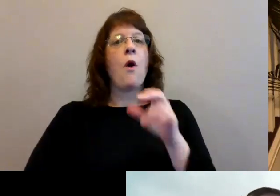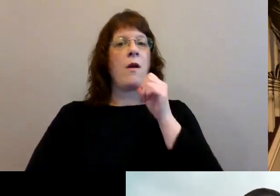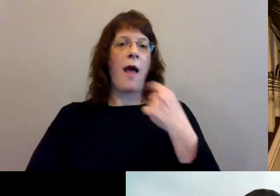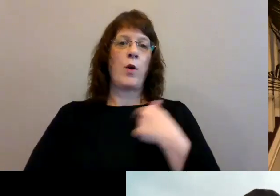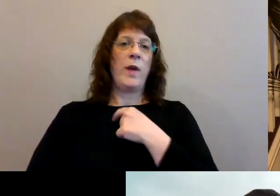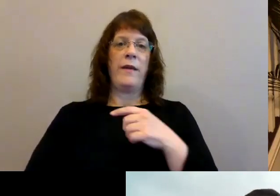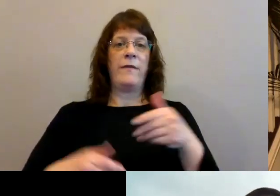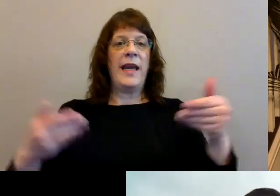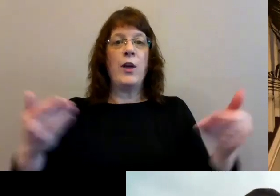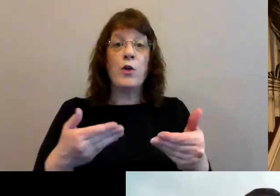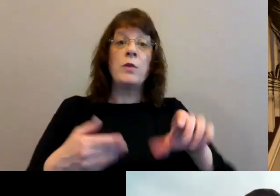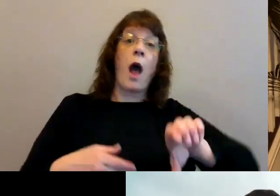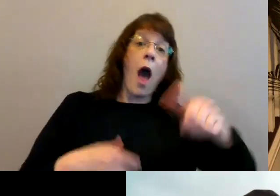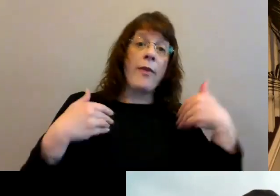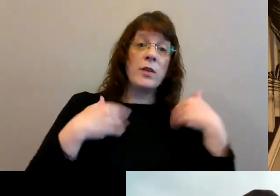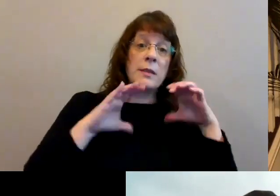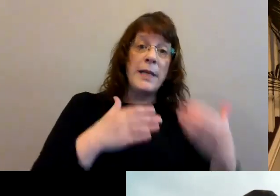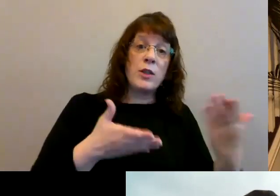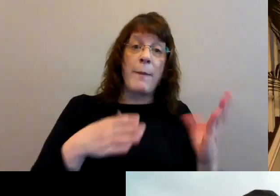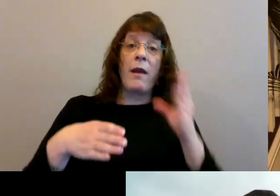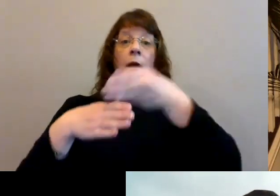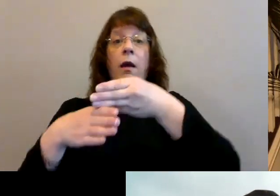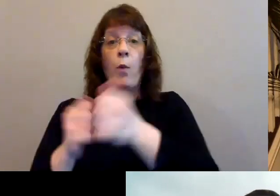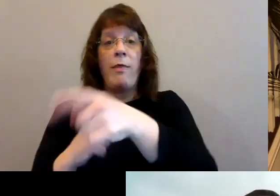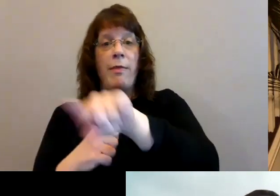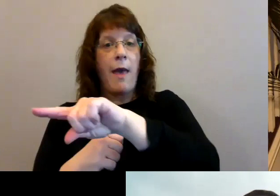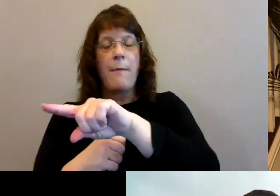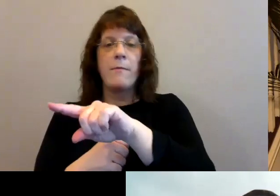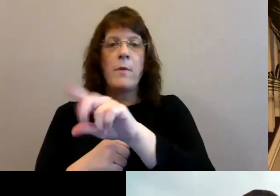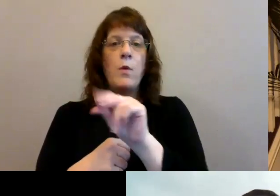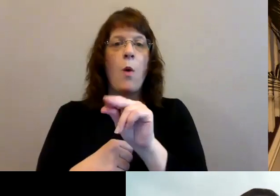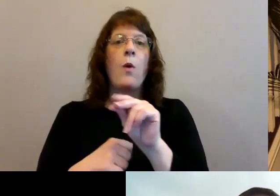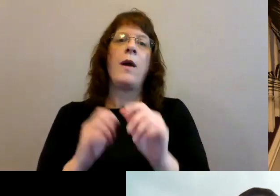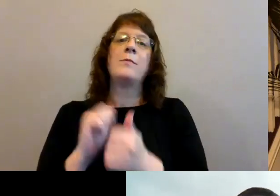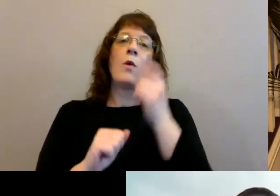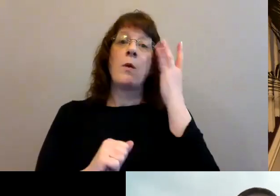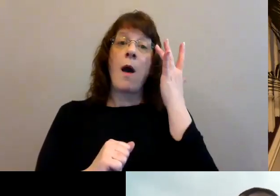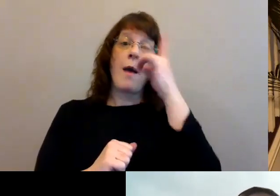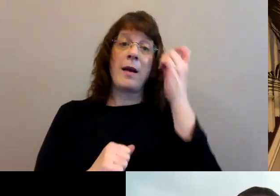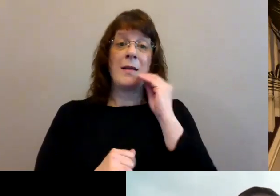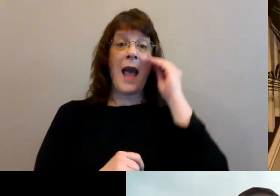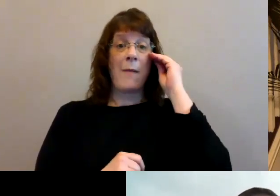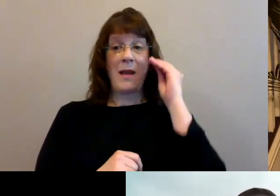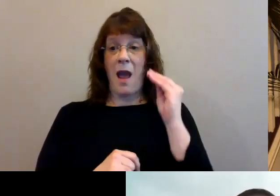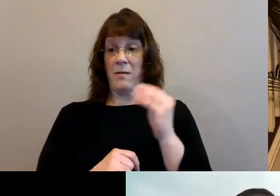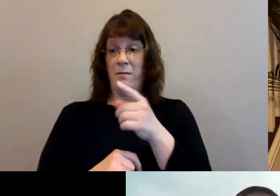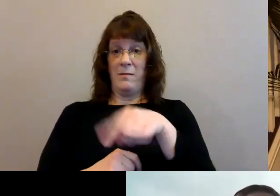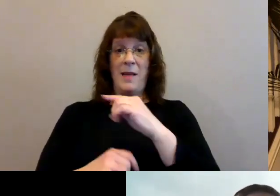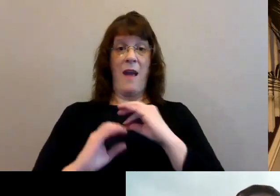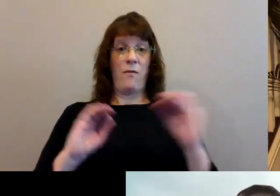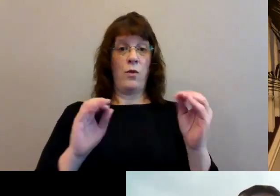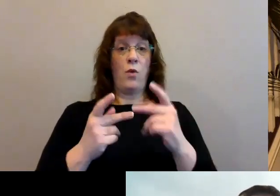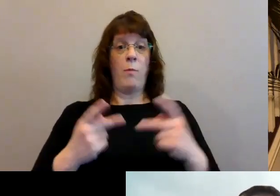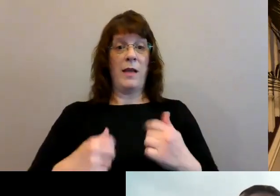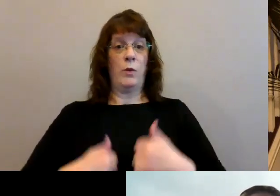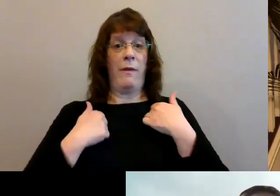other invasive species that might actually interfere with them. It's mostly because the habitat gets completely changed in certain areas, and